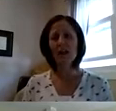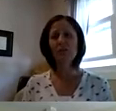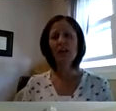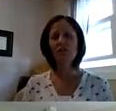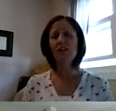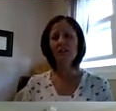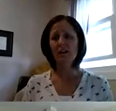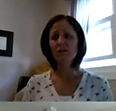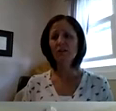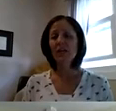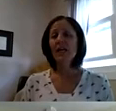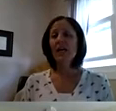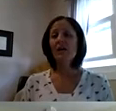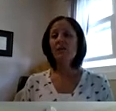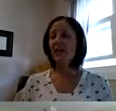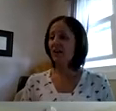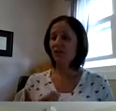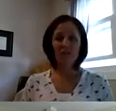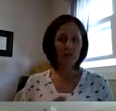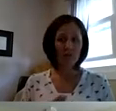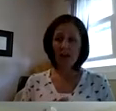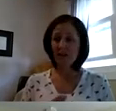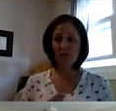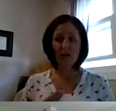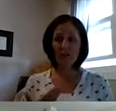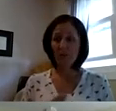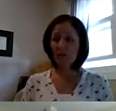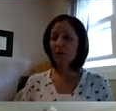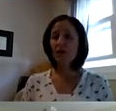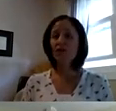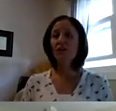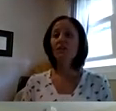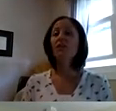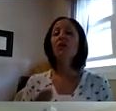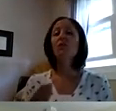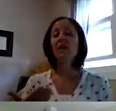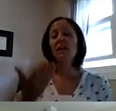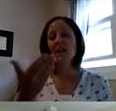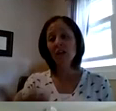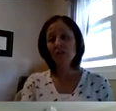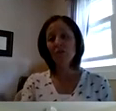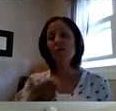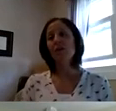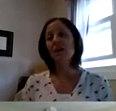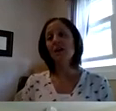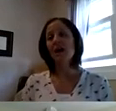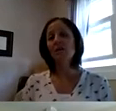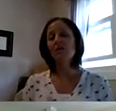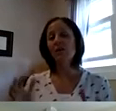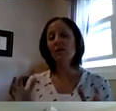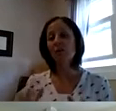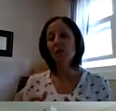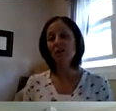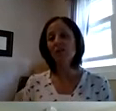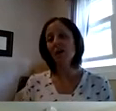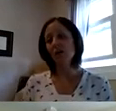as the application itself. Again, just asking very specific questions so that we can do a very,